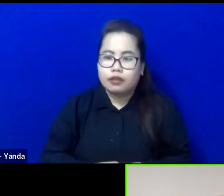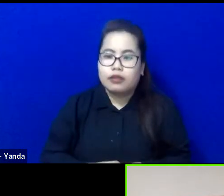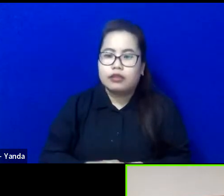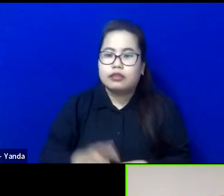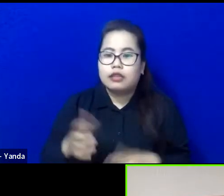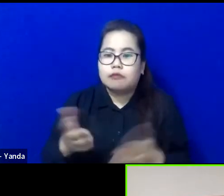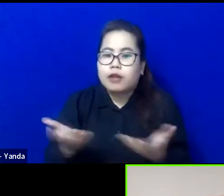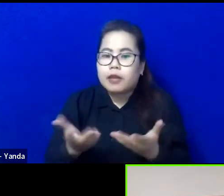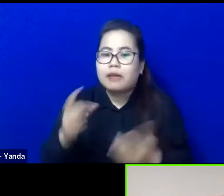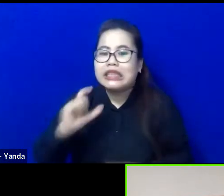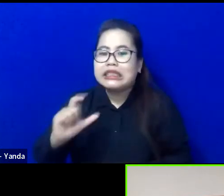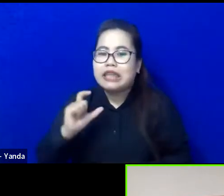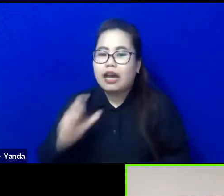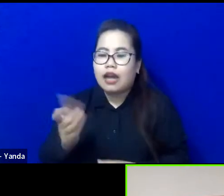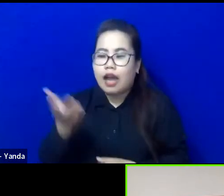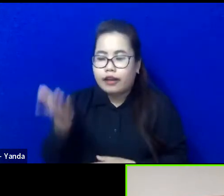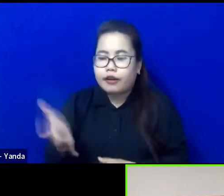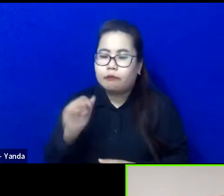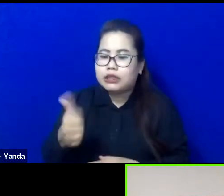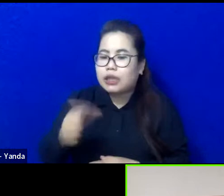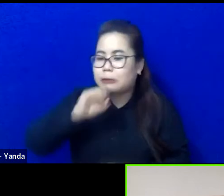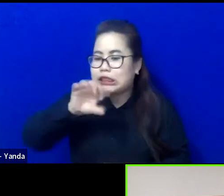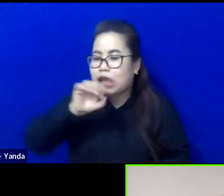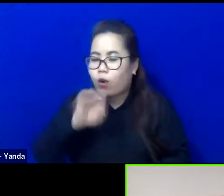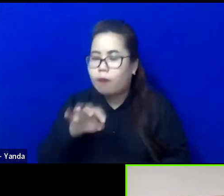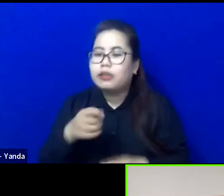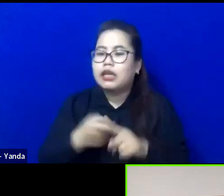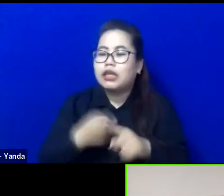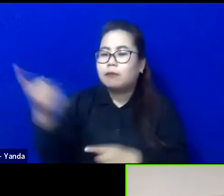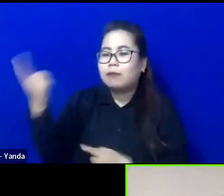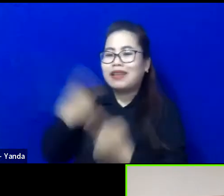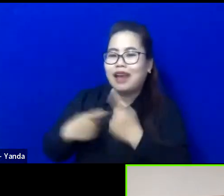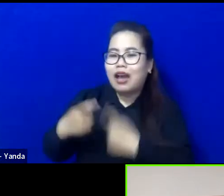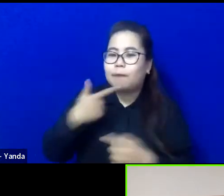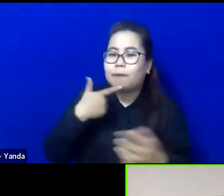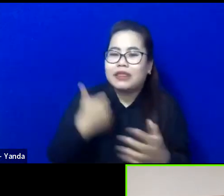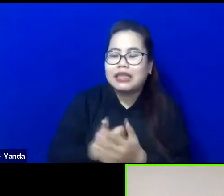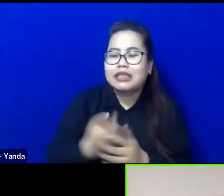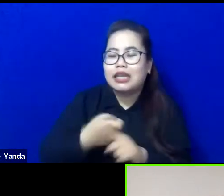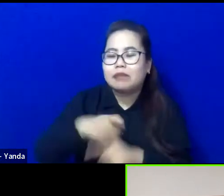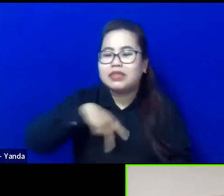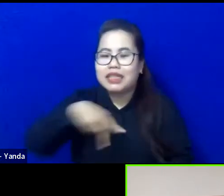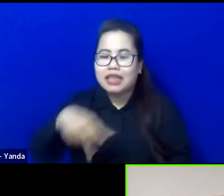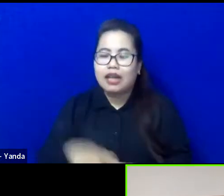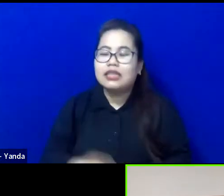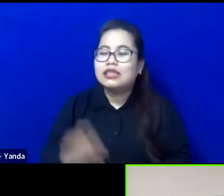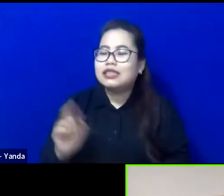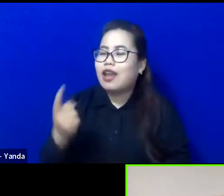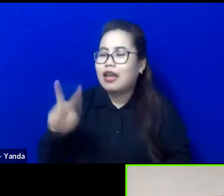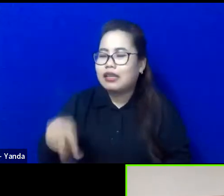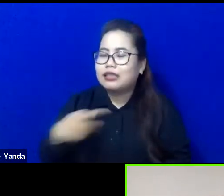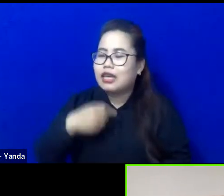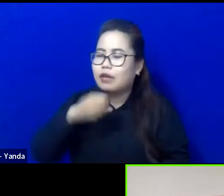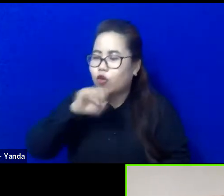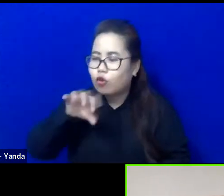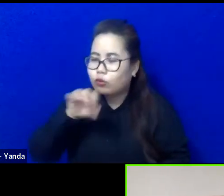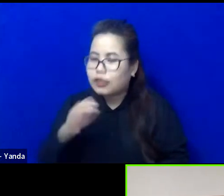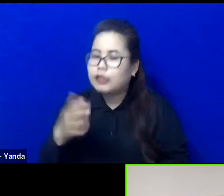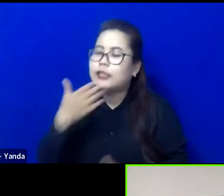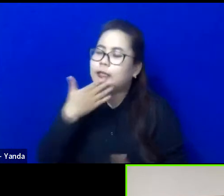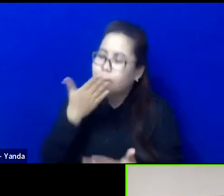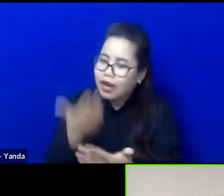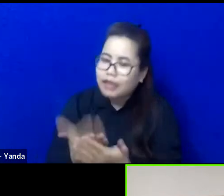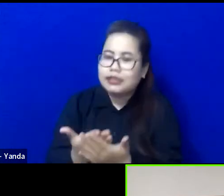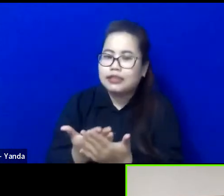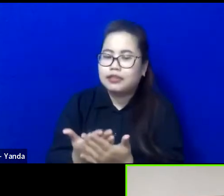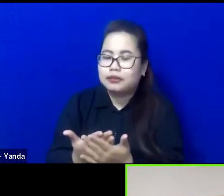of the most important questions we got from our participants. So I would like to again extend our thanks, gratitude for you. Thank